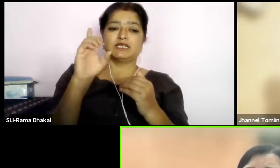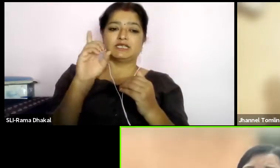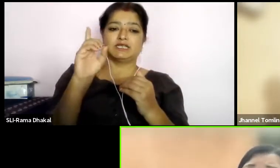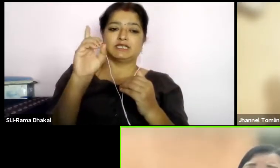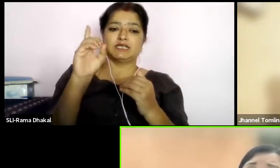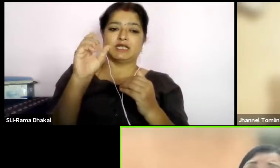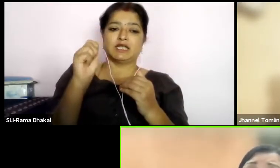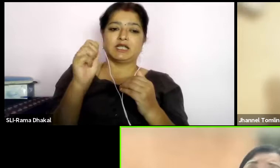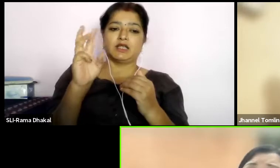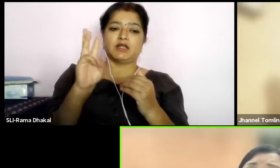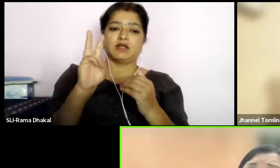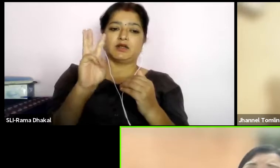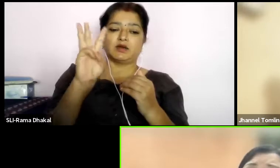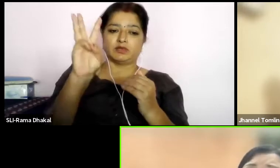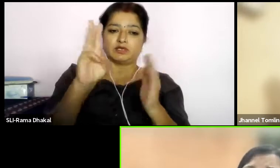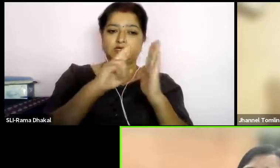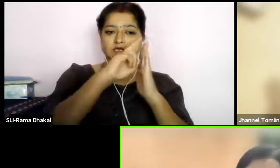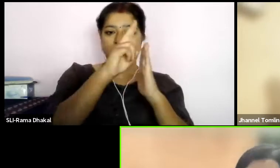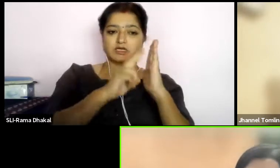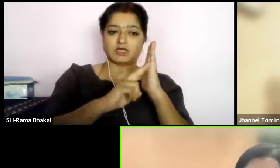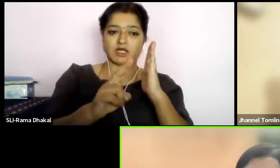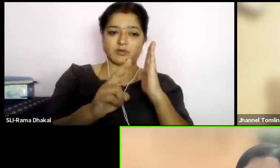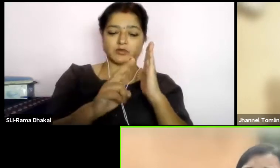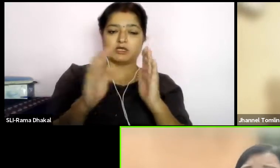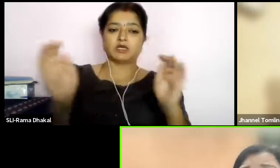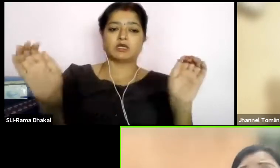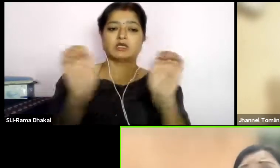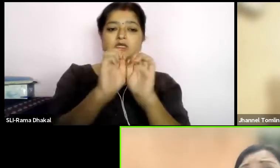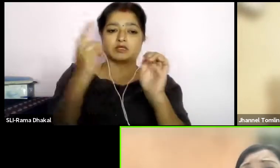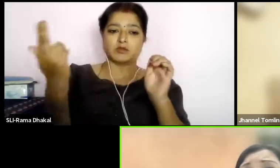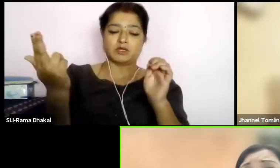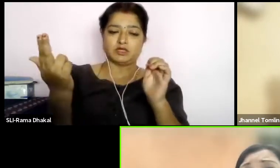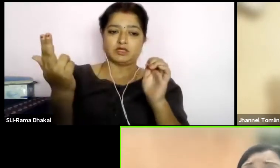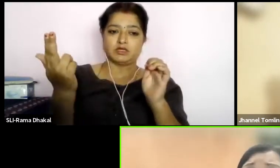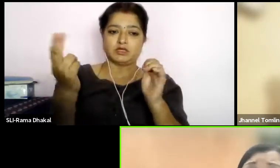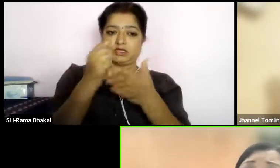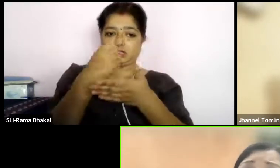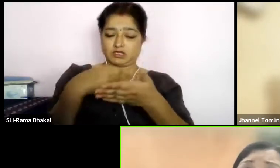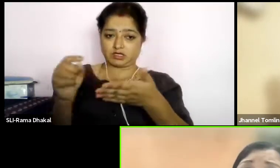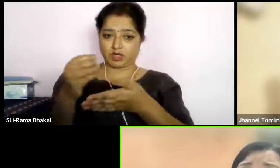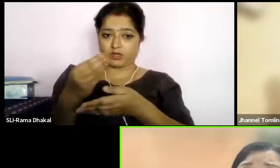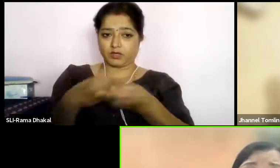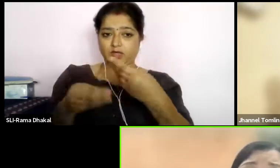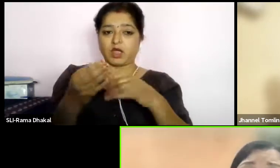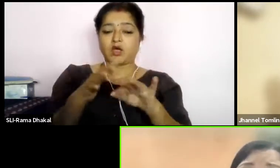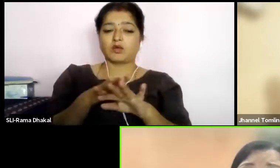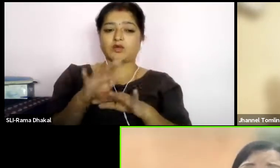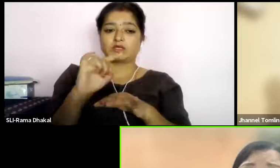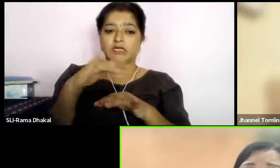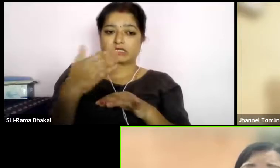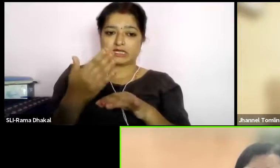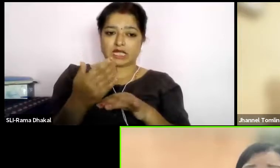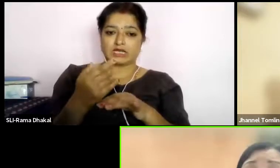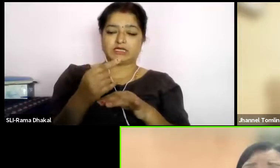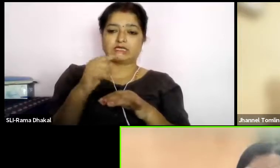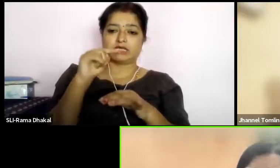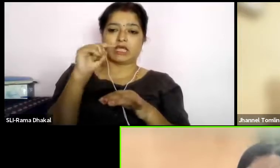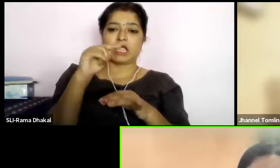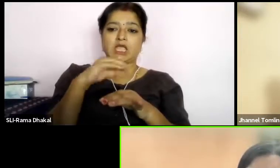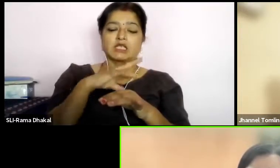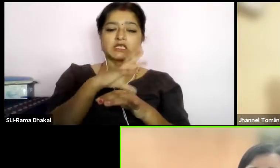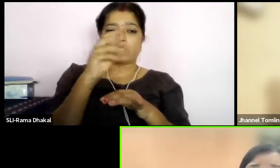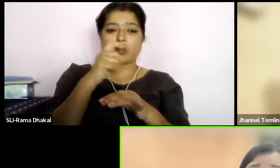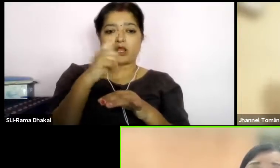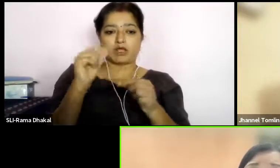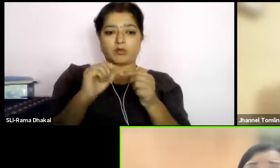lens, not looking from a single linear approach. And in that regard, I would say that the concluding observation is one of the